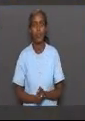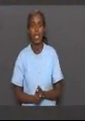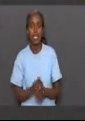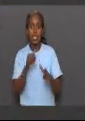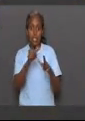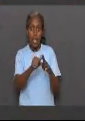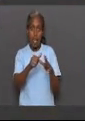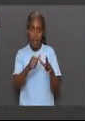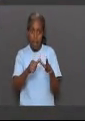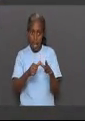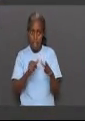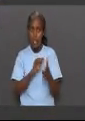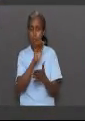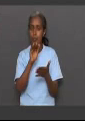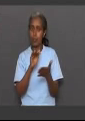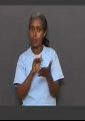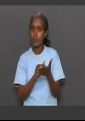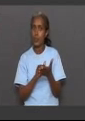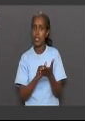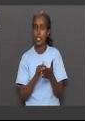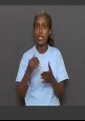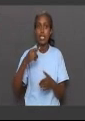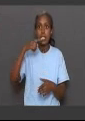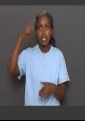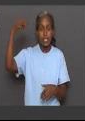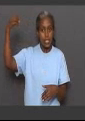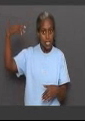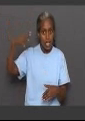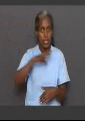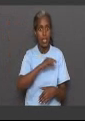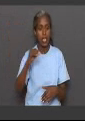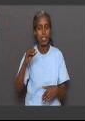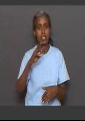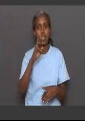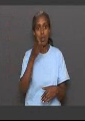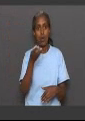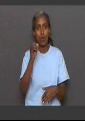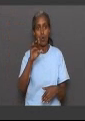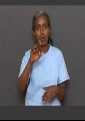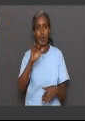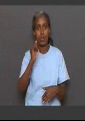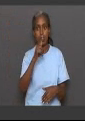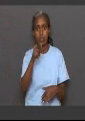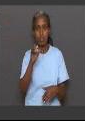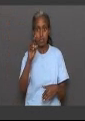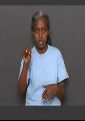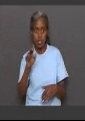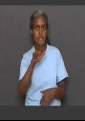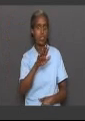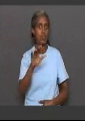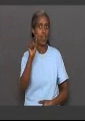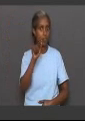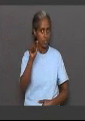The angle between the sun and the horizon is 35